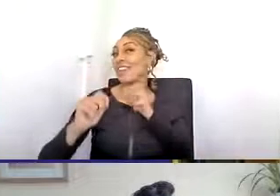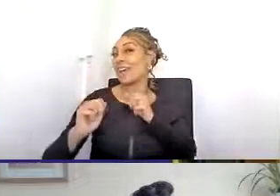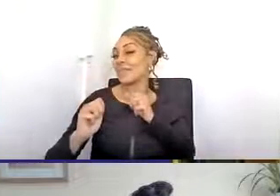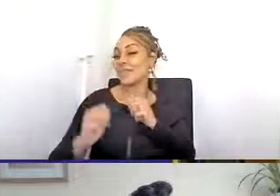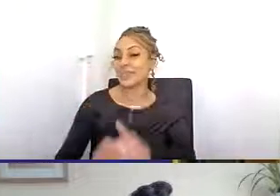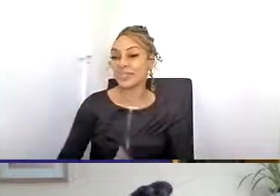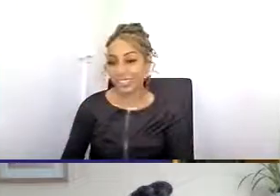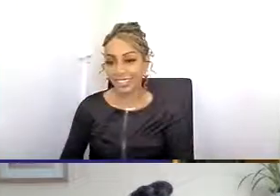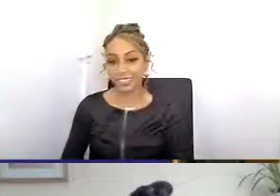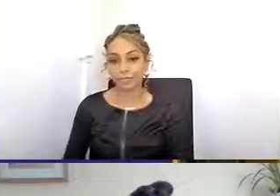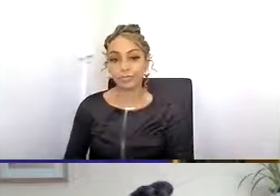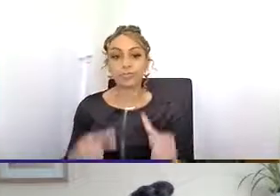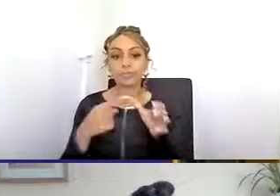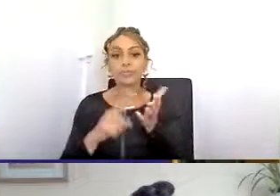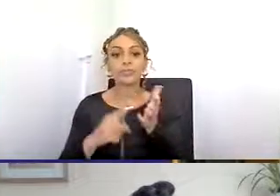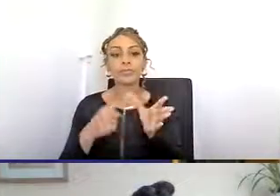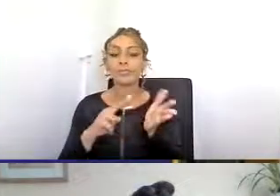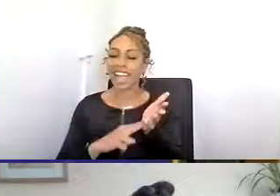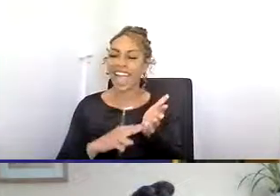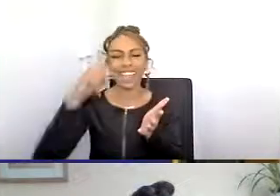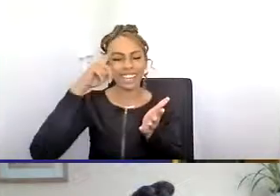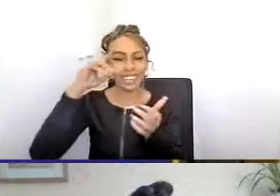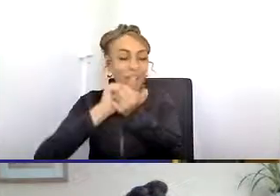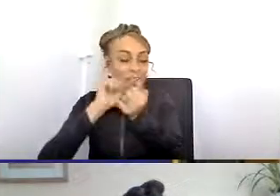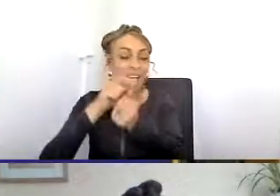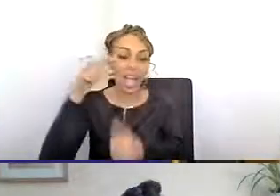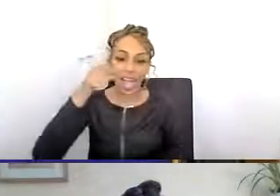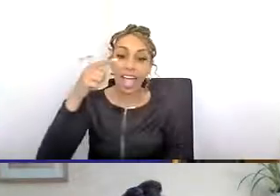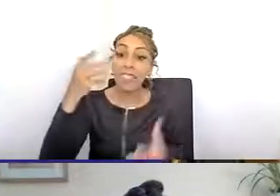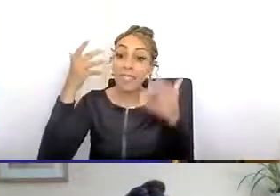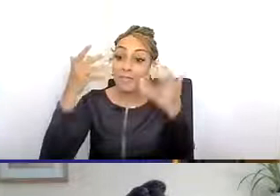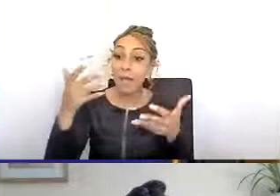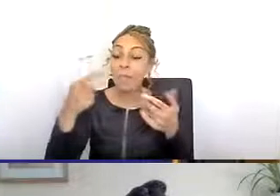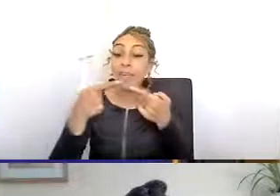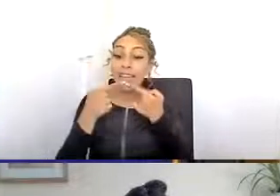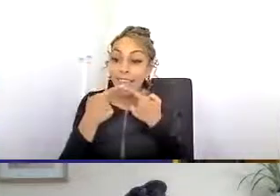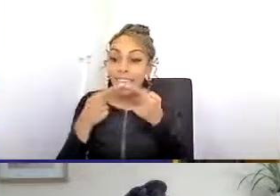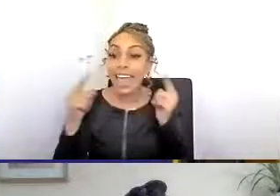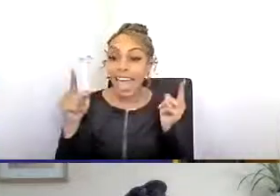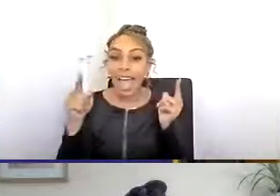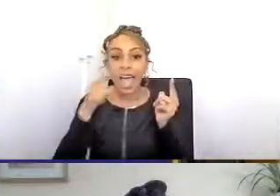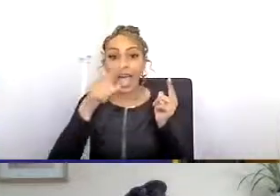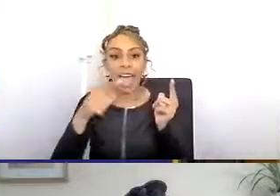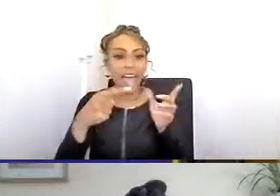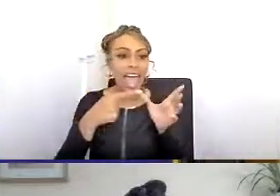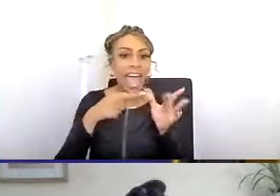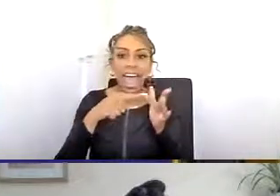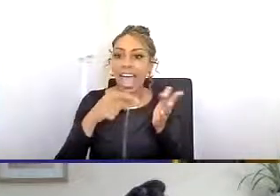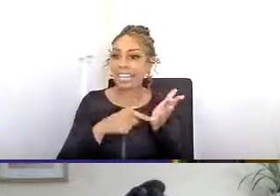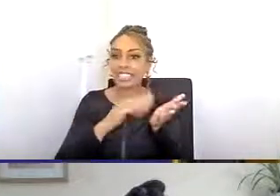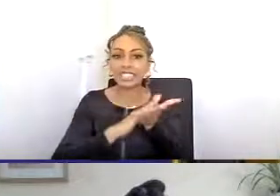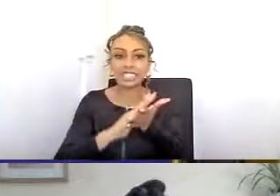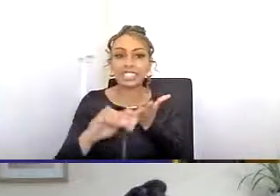And Alan Grieve recalls that at the moment of the winning announcement, Aitchison could not be found. He had